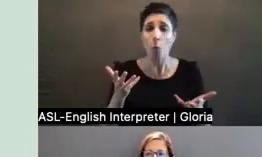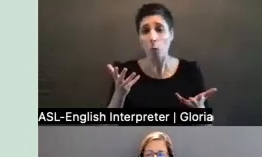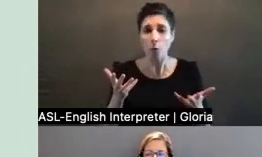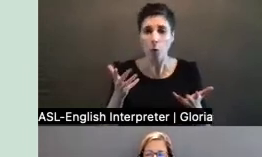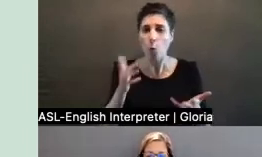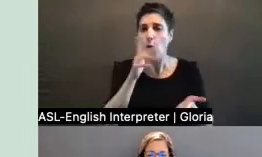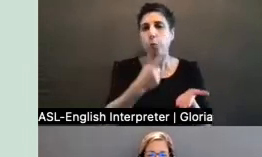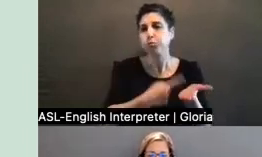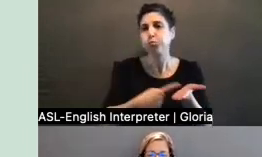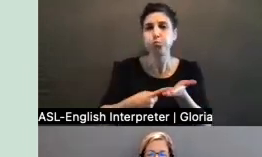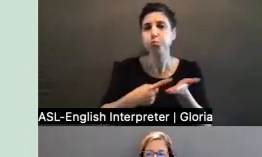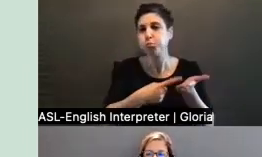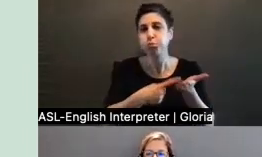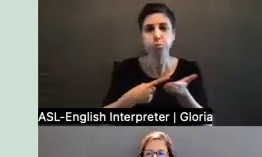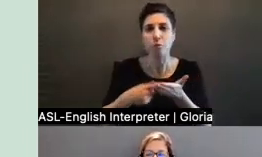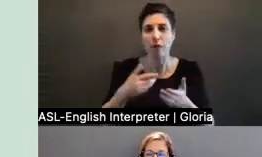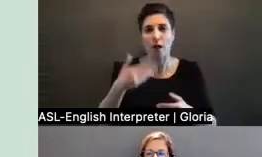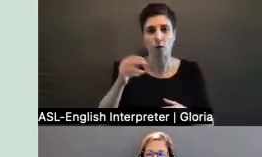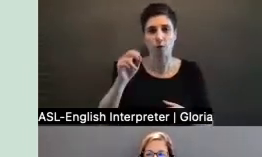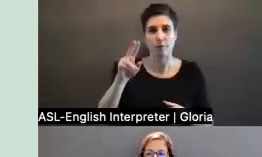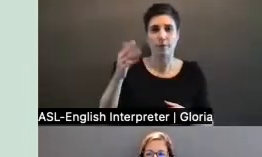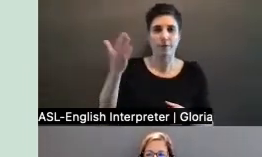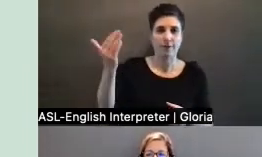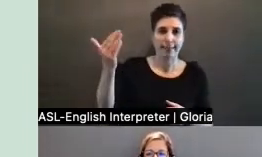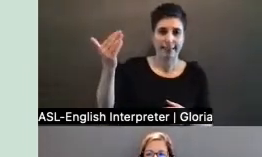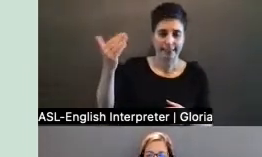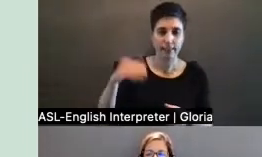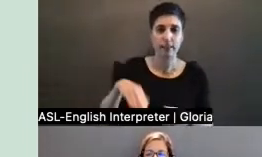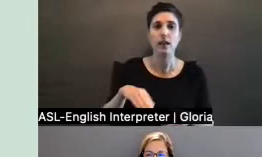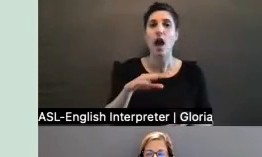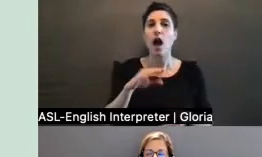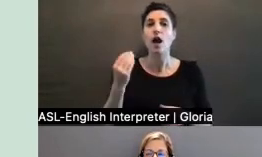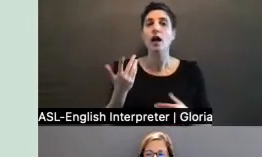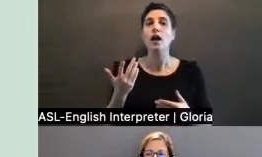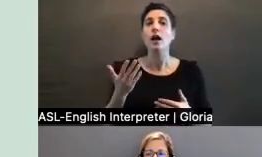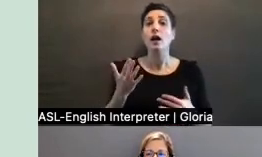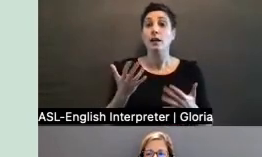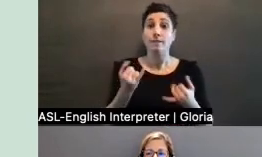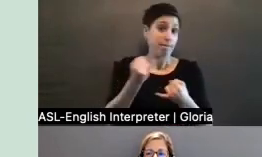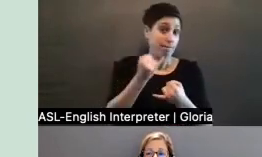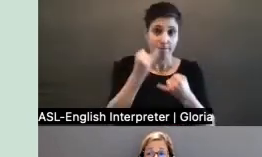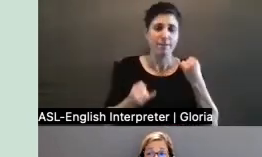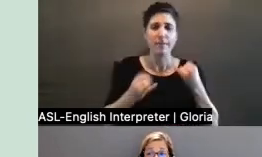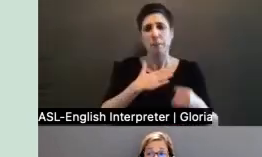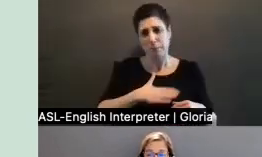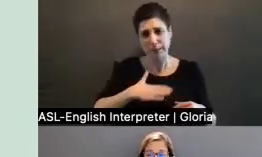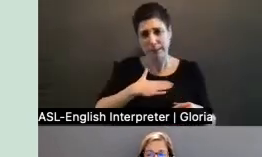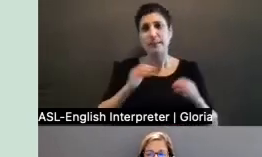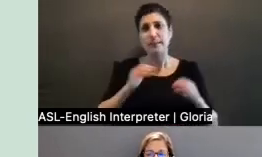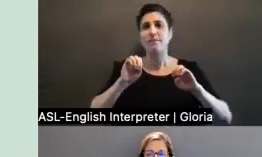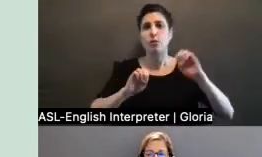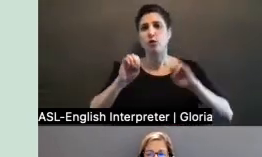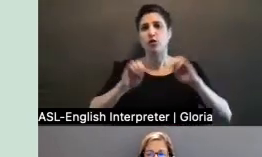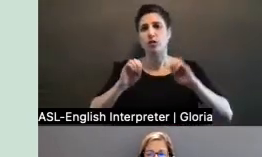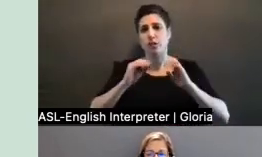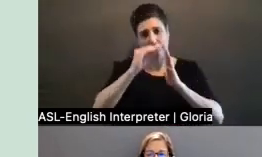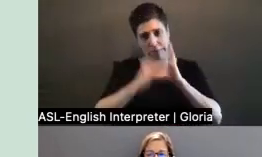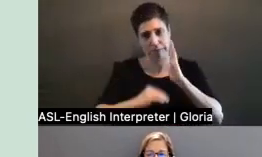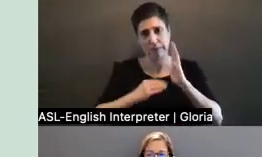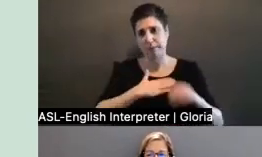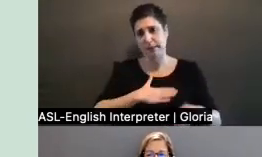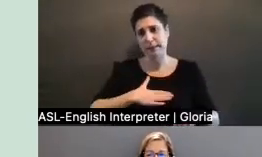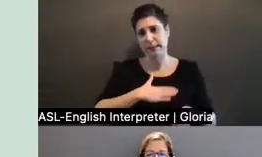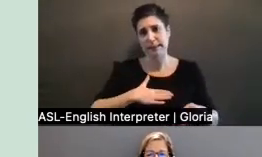interesting resources there. And as always, we have the survey for you to fill out. So please do that now after the session whenever you